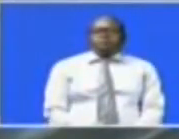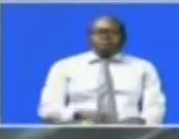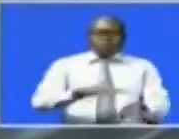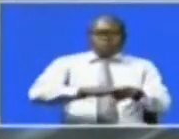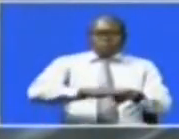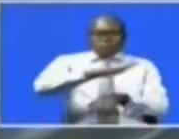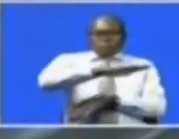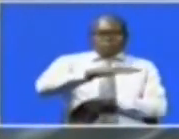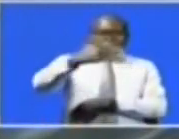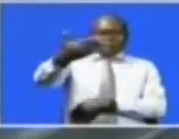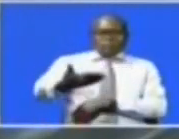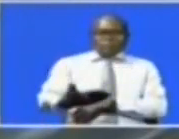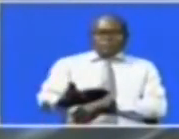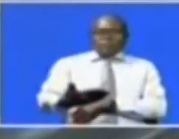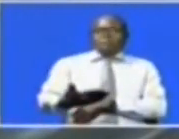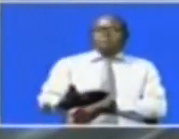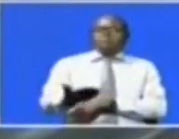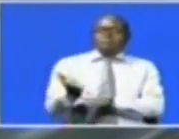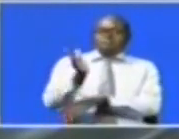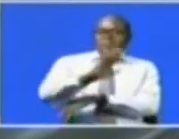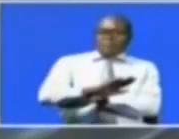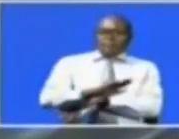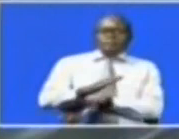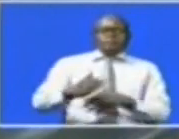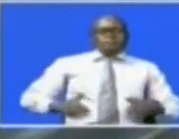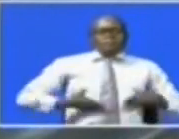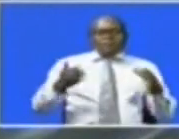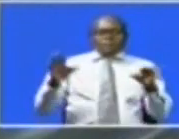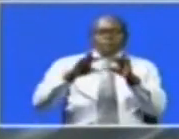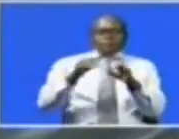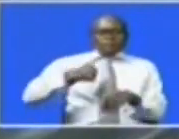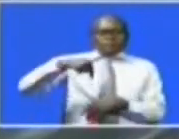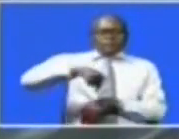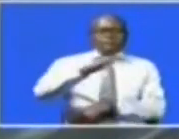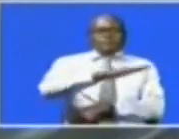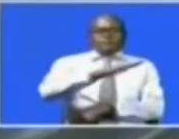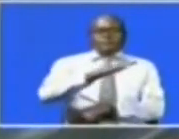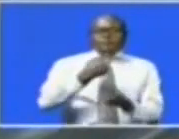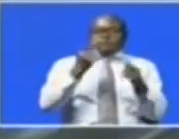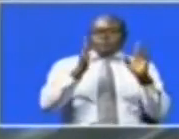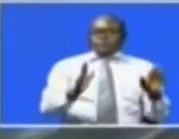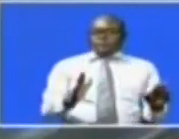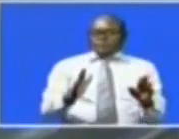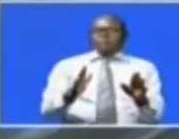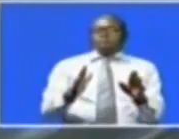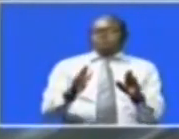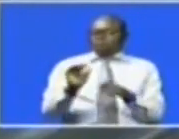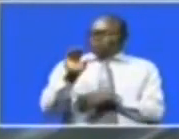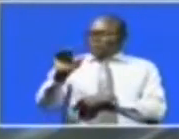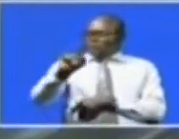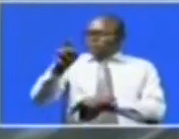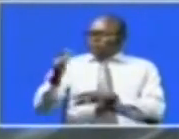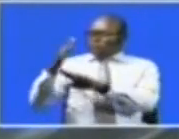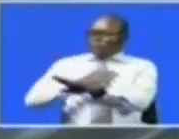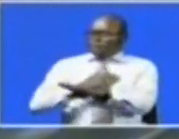Good evening. Welcome back to Checkpoint. We are delighted to have your company this evening. Spokesperson, let me come back to you directly. Before